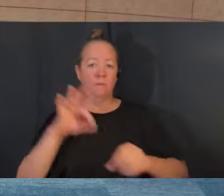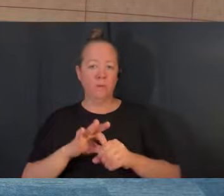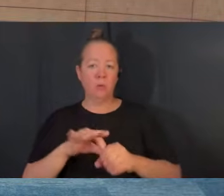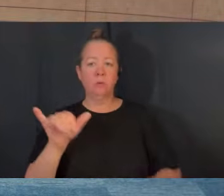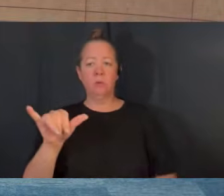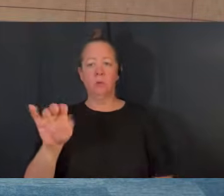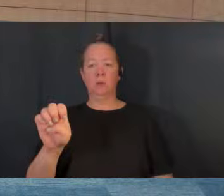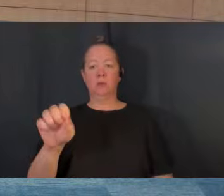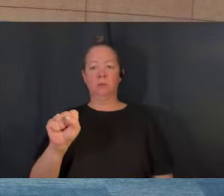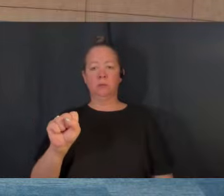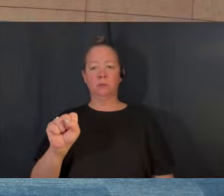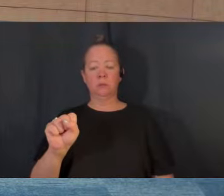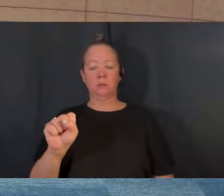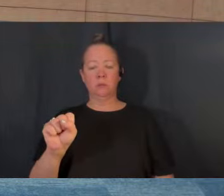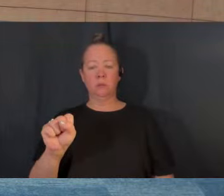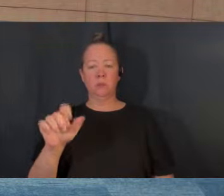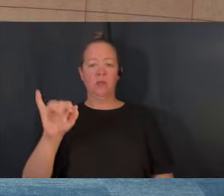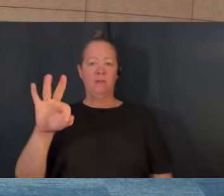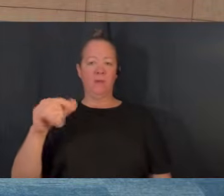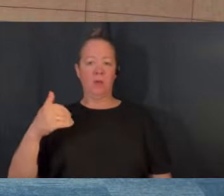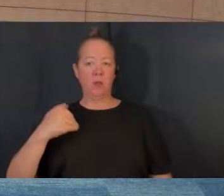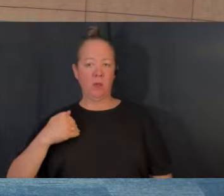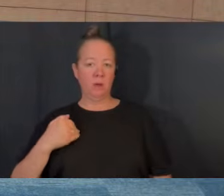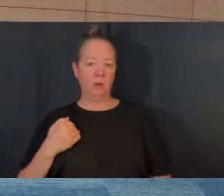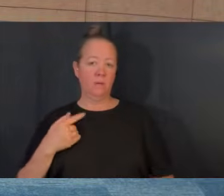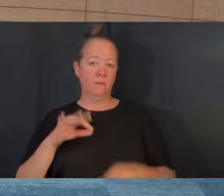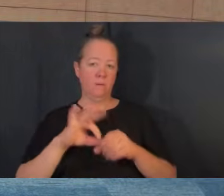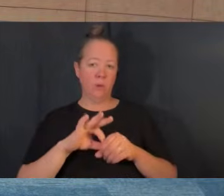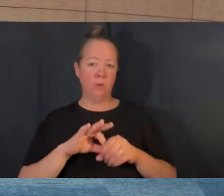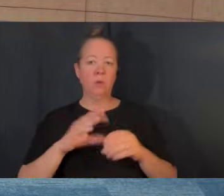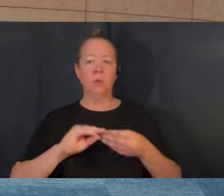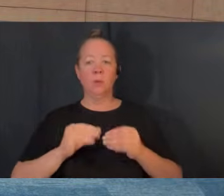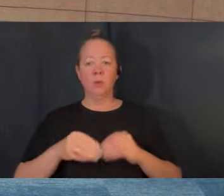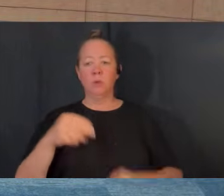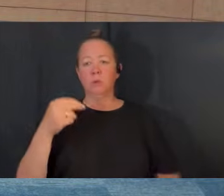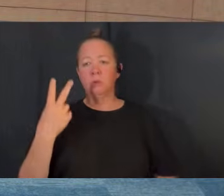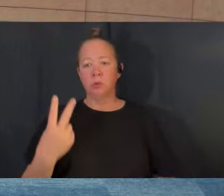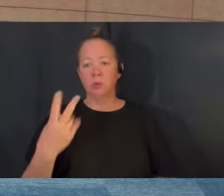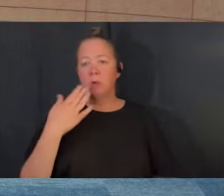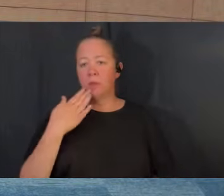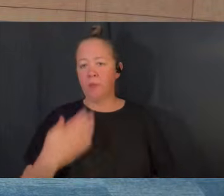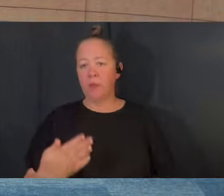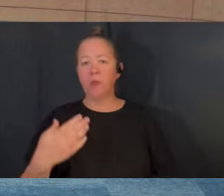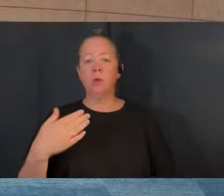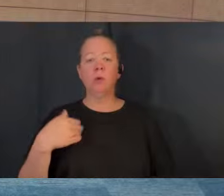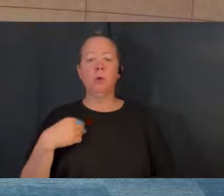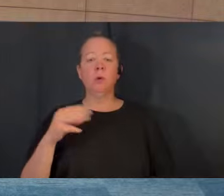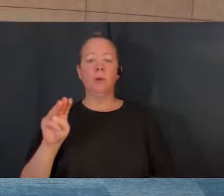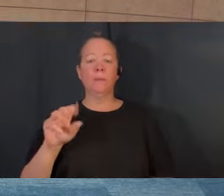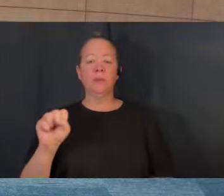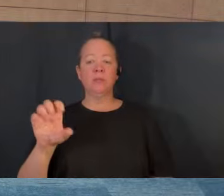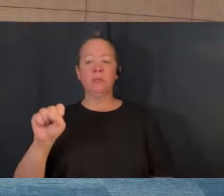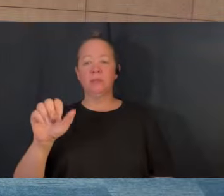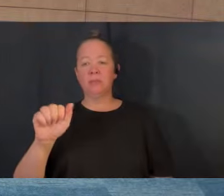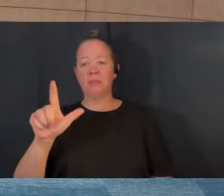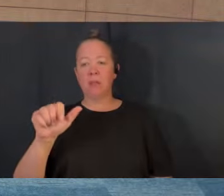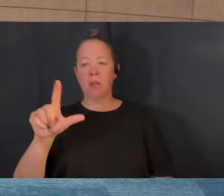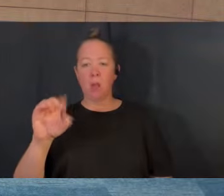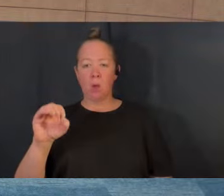definitely be voting yes if I had a vote. Number two, thank you, Ms. Salo, for keeping us honest and